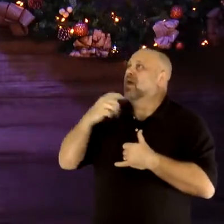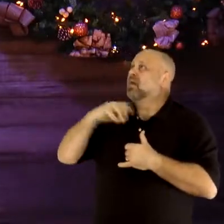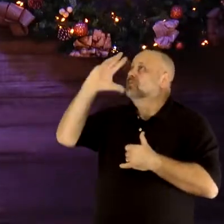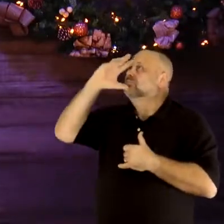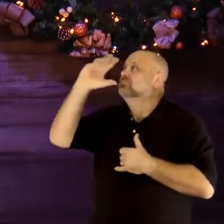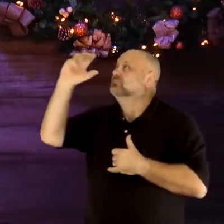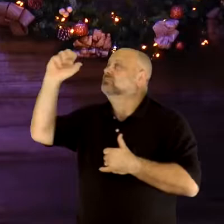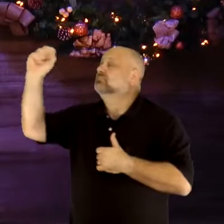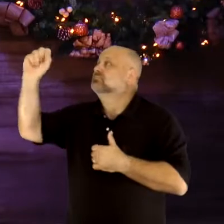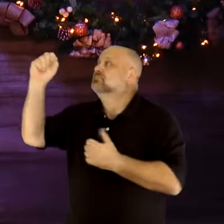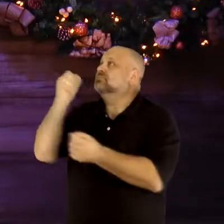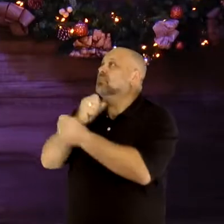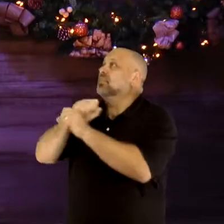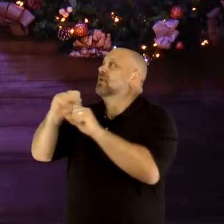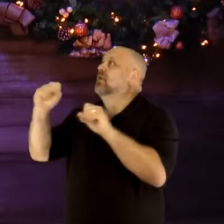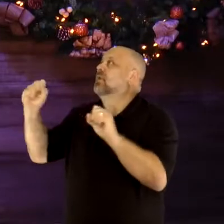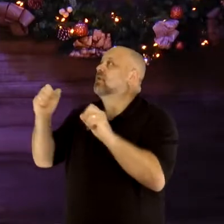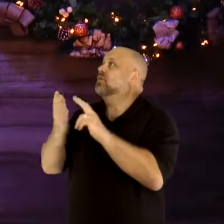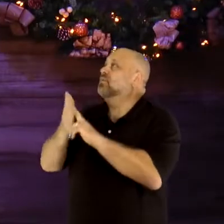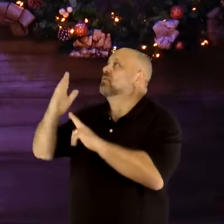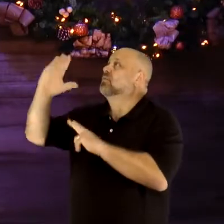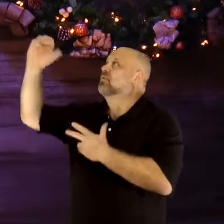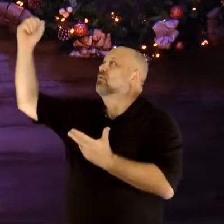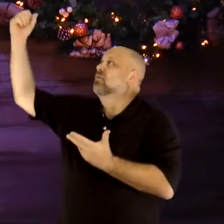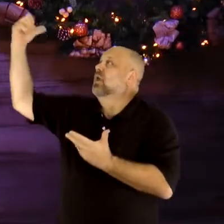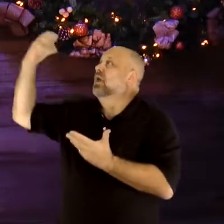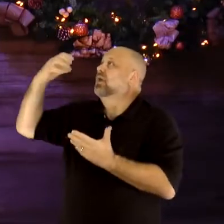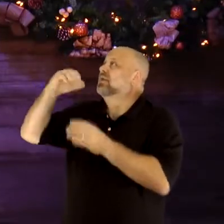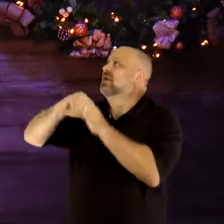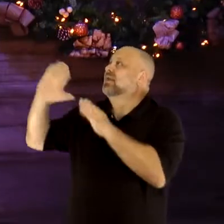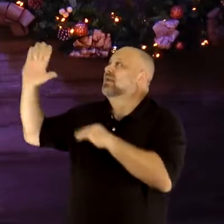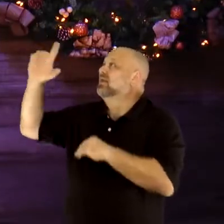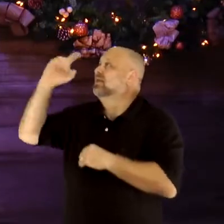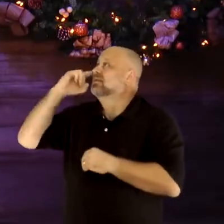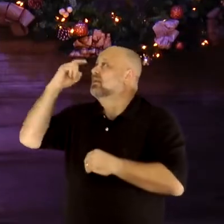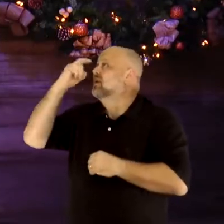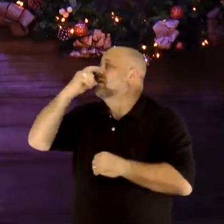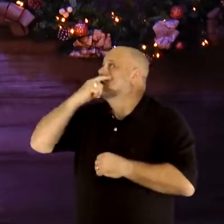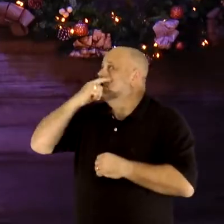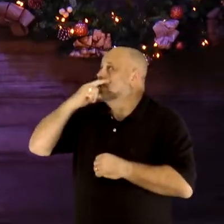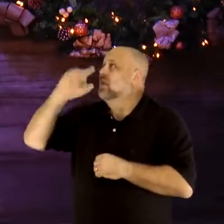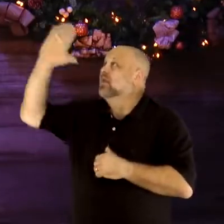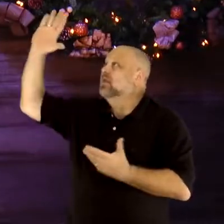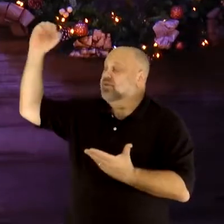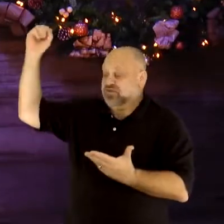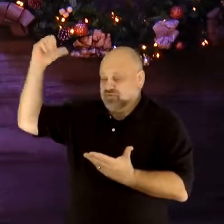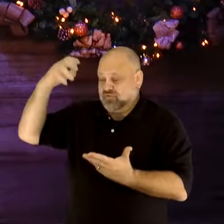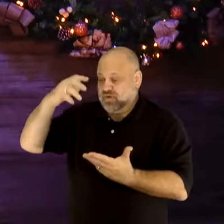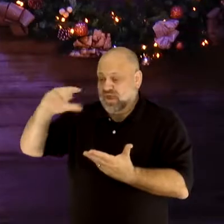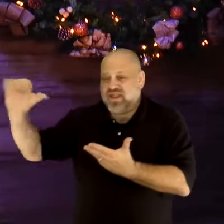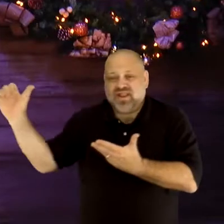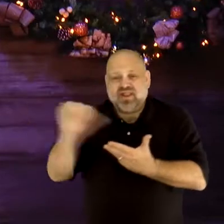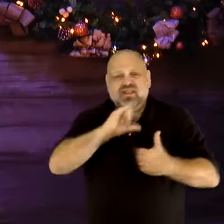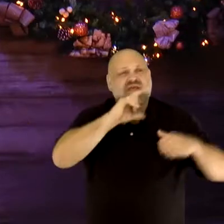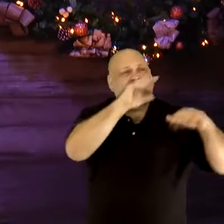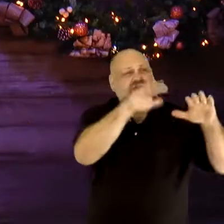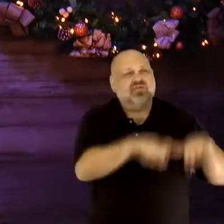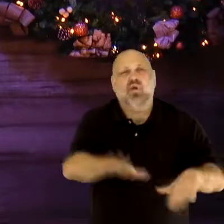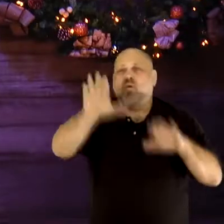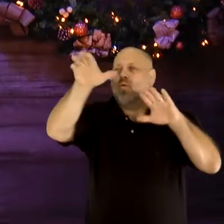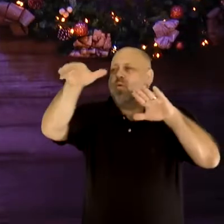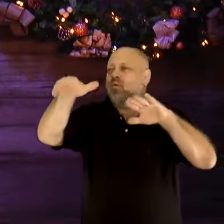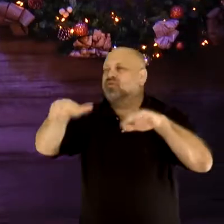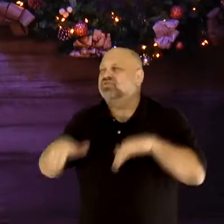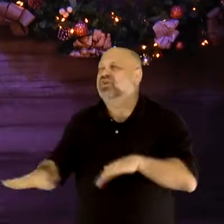prize, drawn to redemption by the grace in his eyes. And if his grace